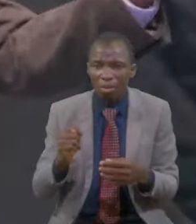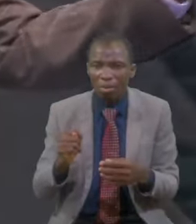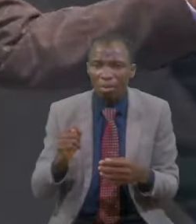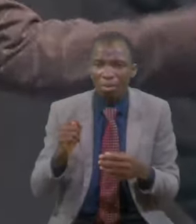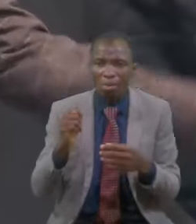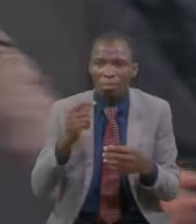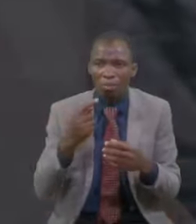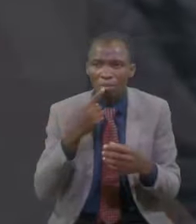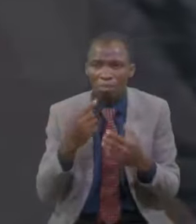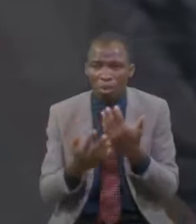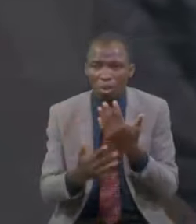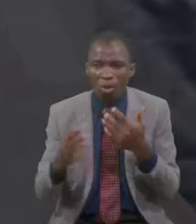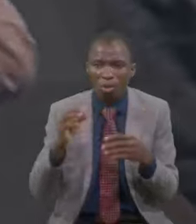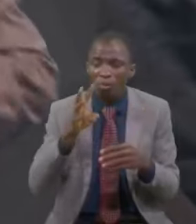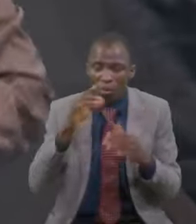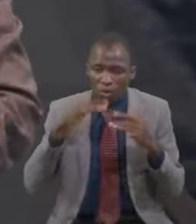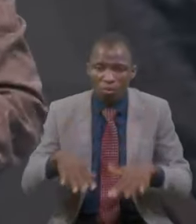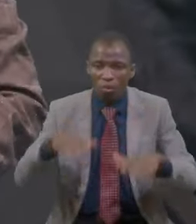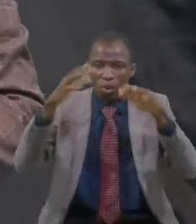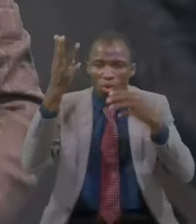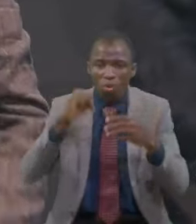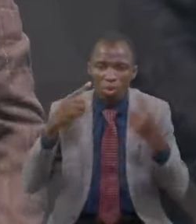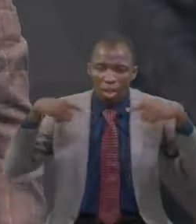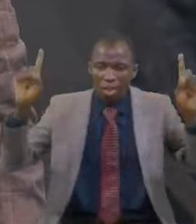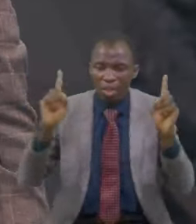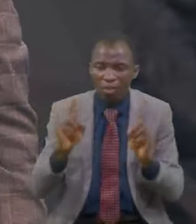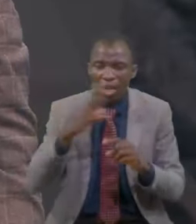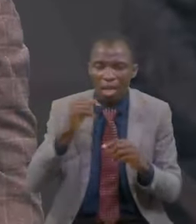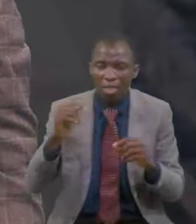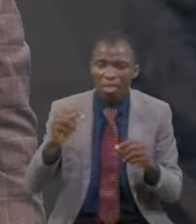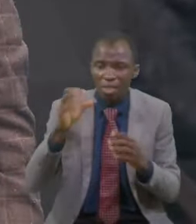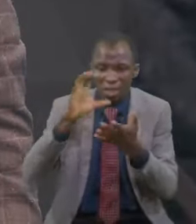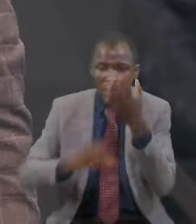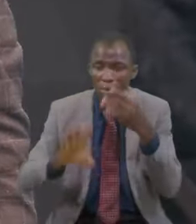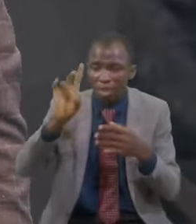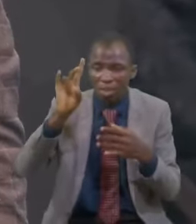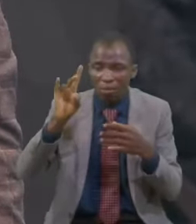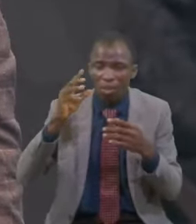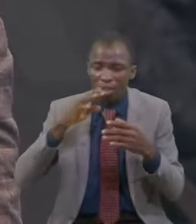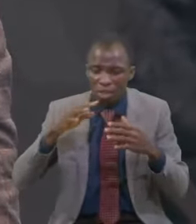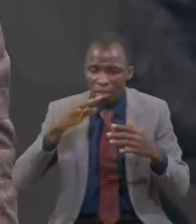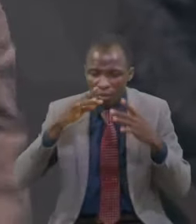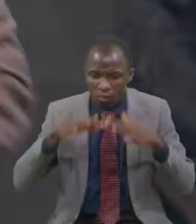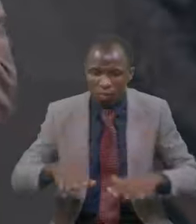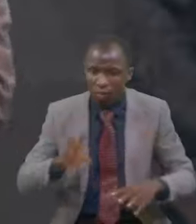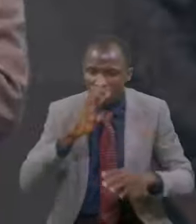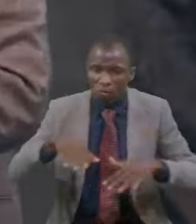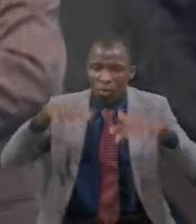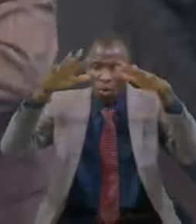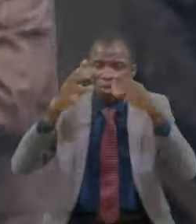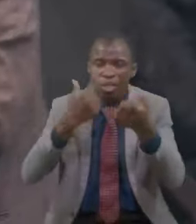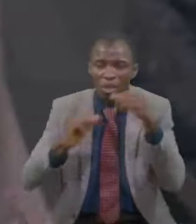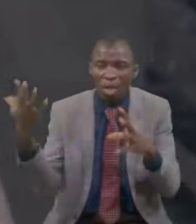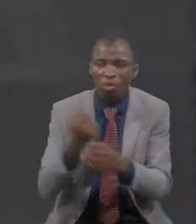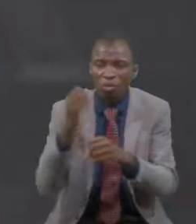flood came and took them all away except 8 people. That